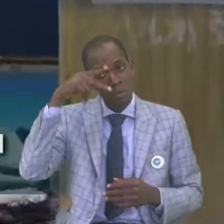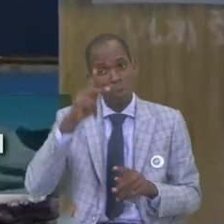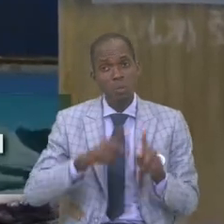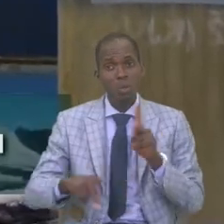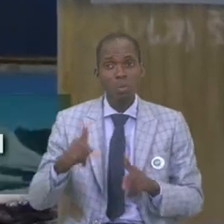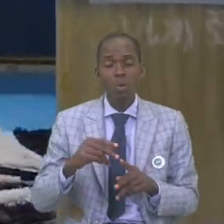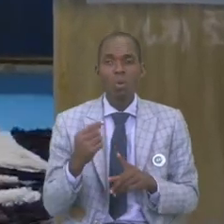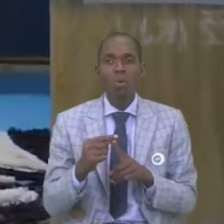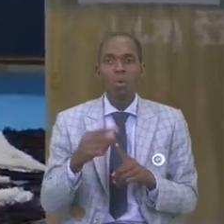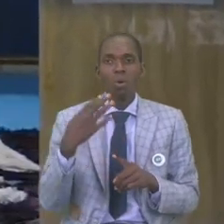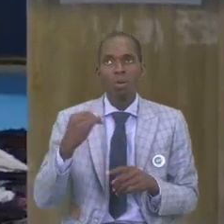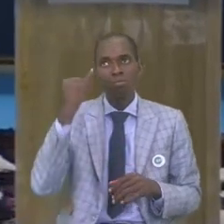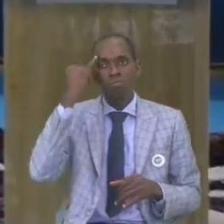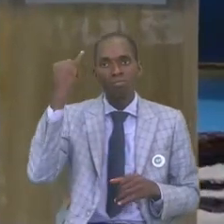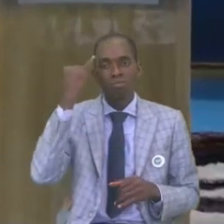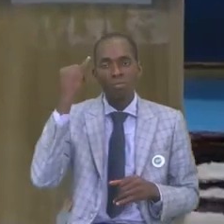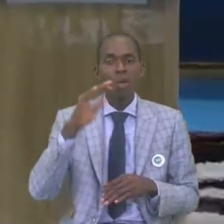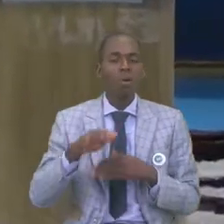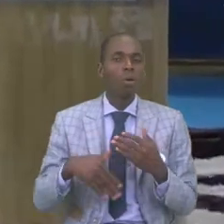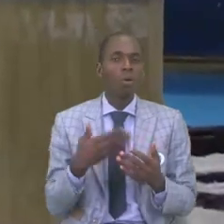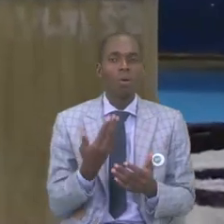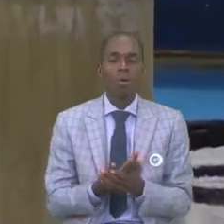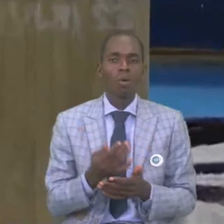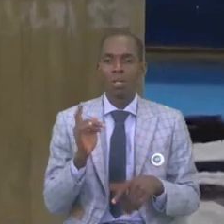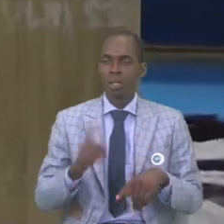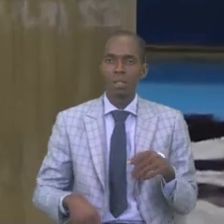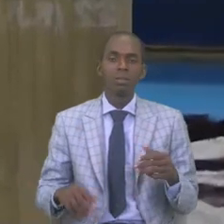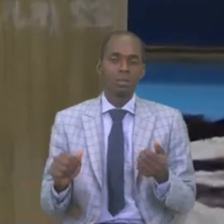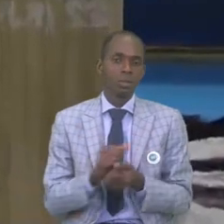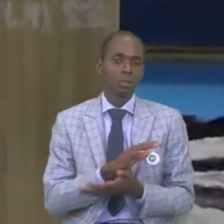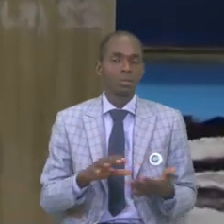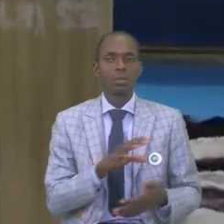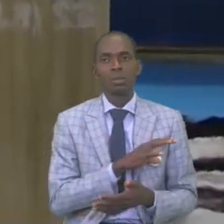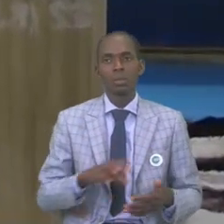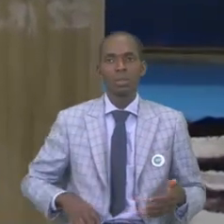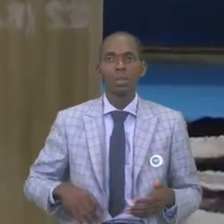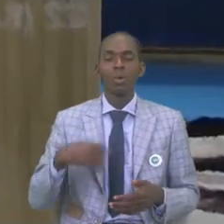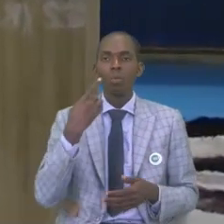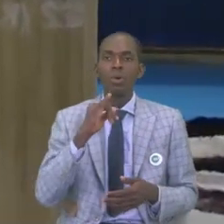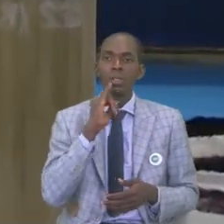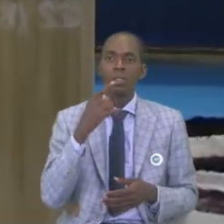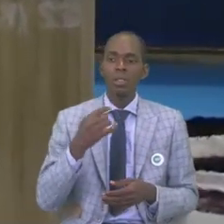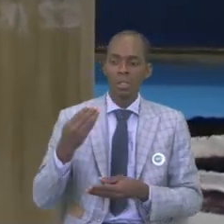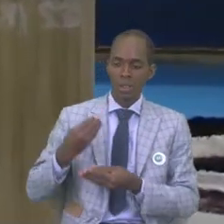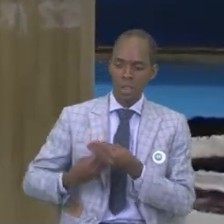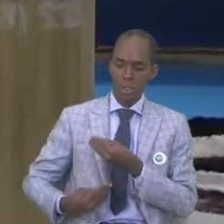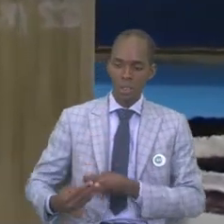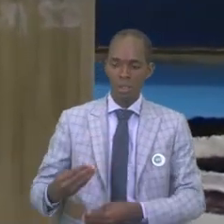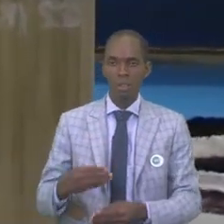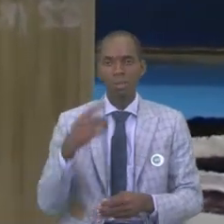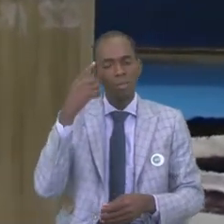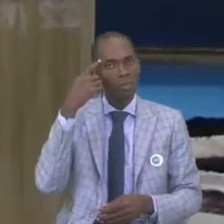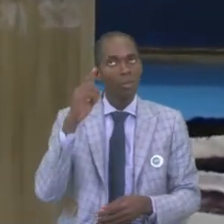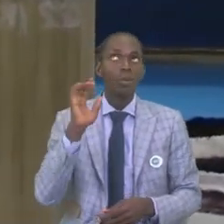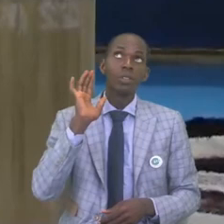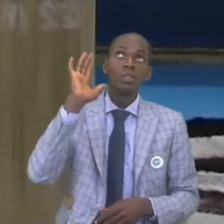the indestructible Christ, the heir for his church. The heir for his church.